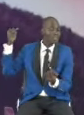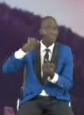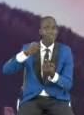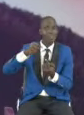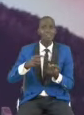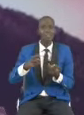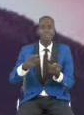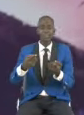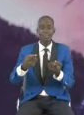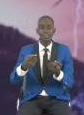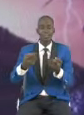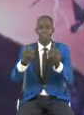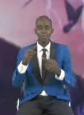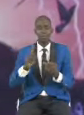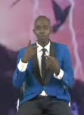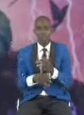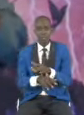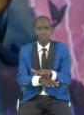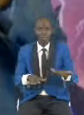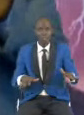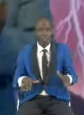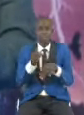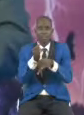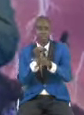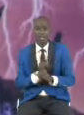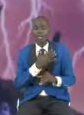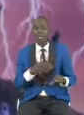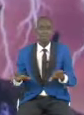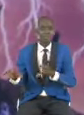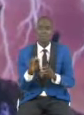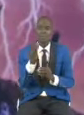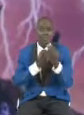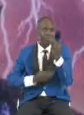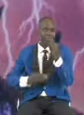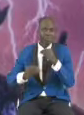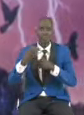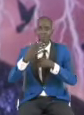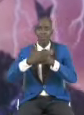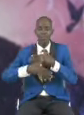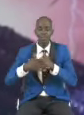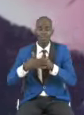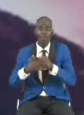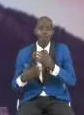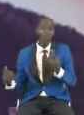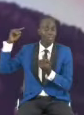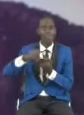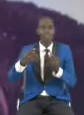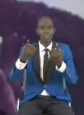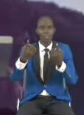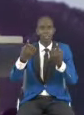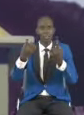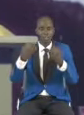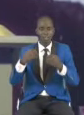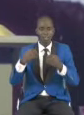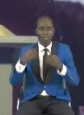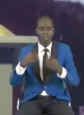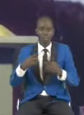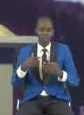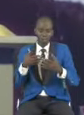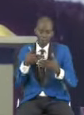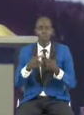And they did eat manna until they came to the borders of the land of